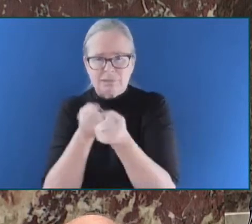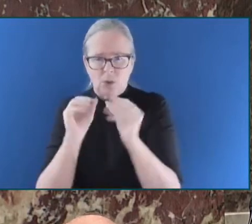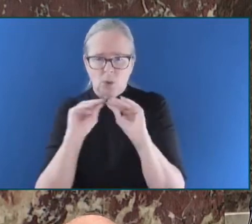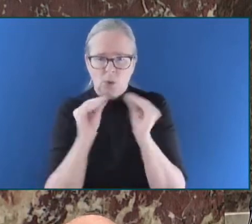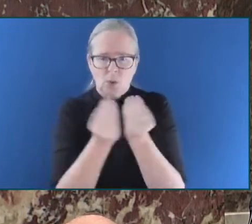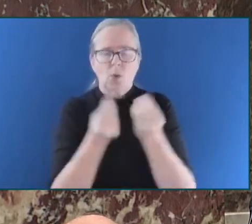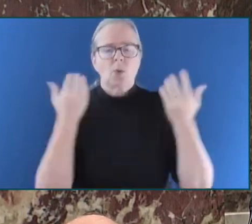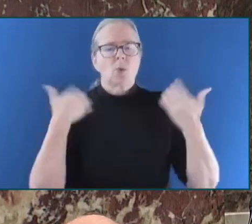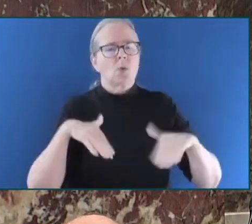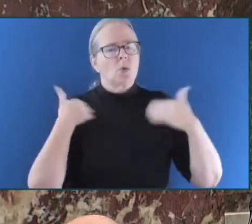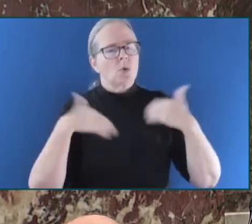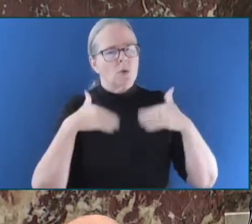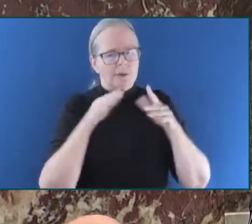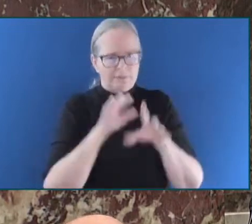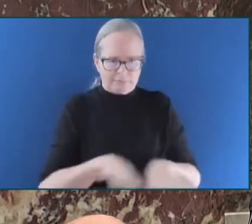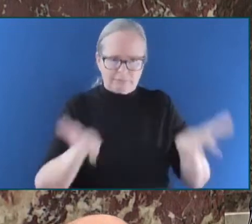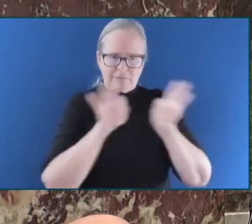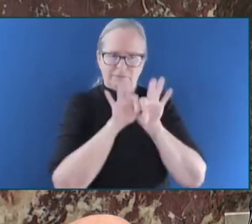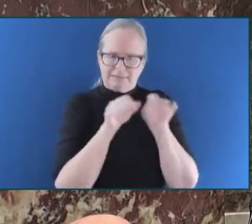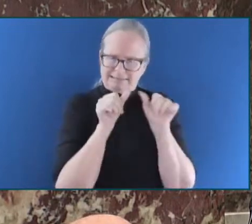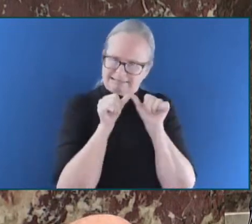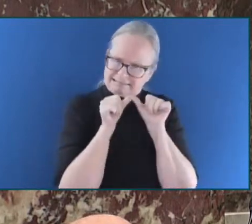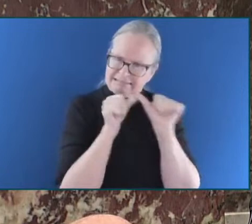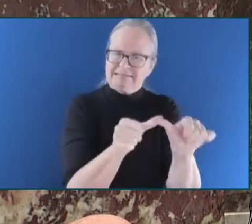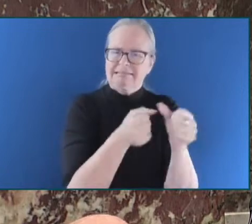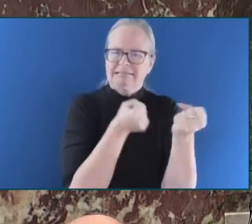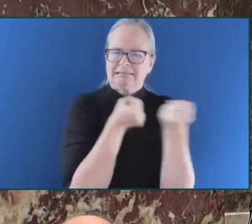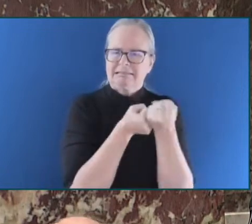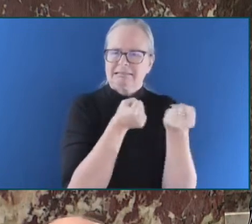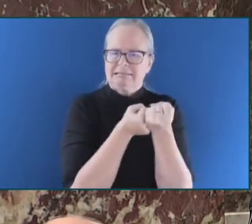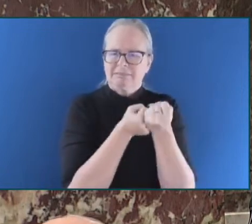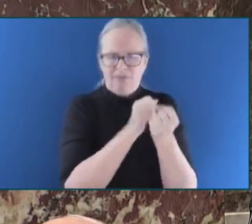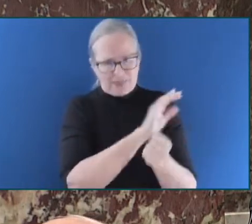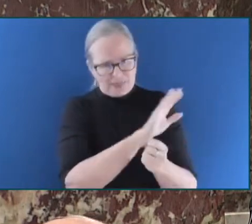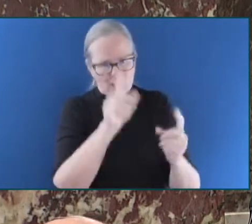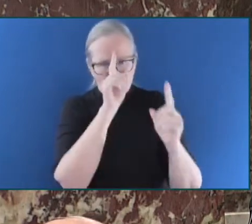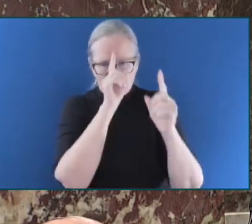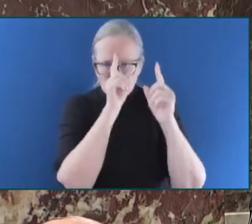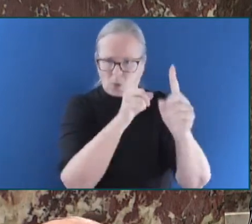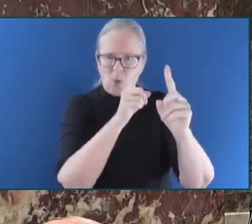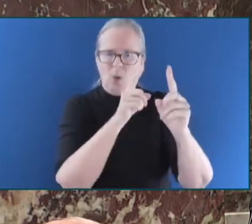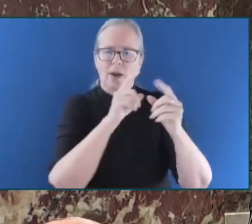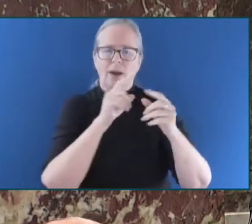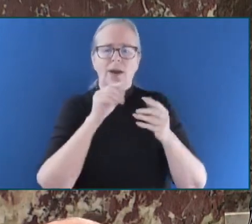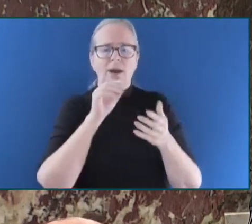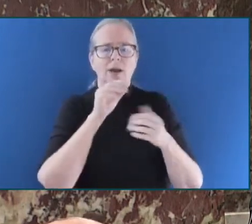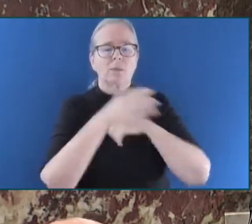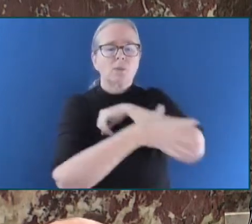here in British Columbia as well as around the globe. Thank you, Honourable Speaker.